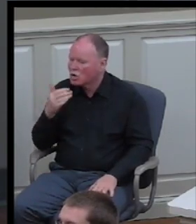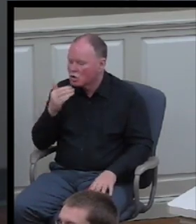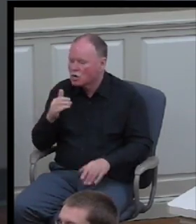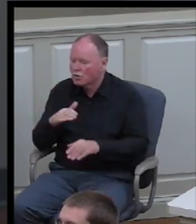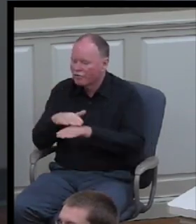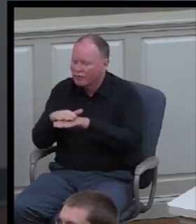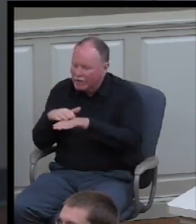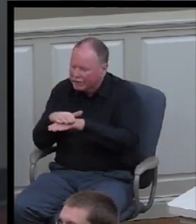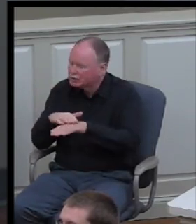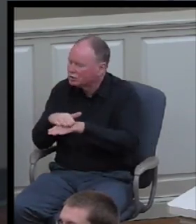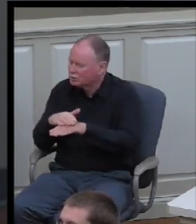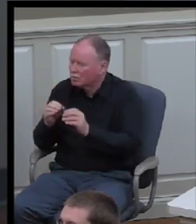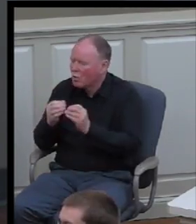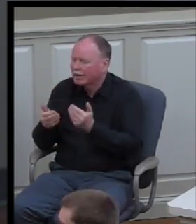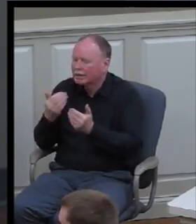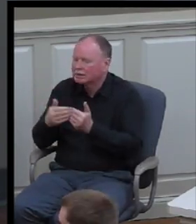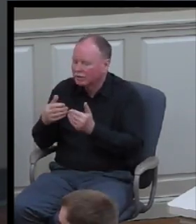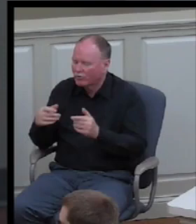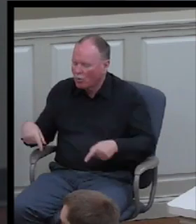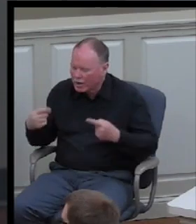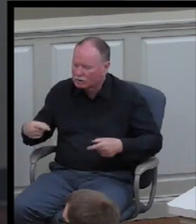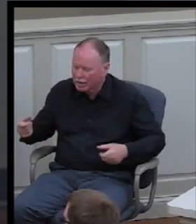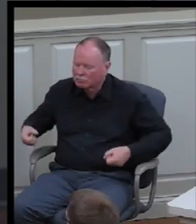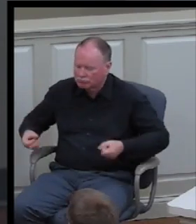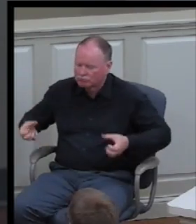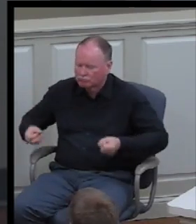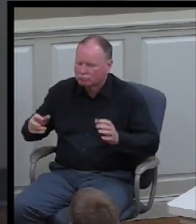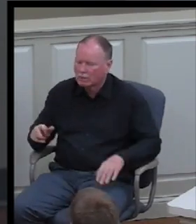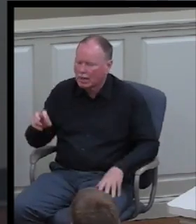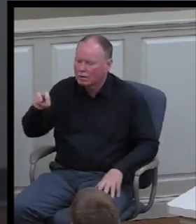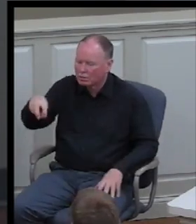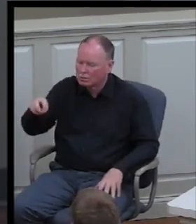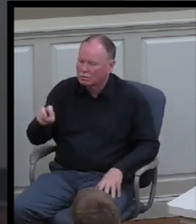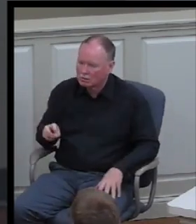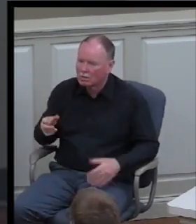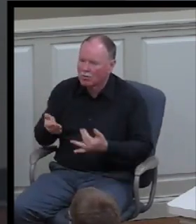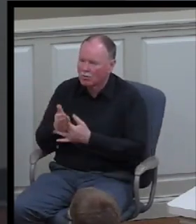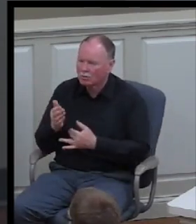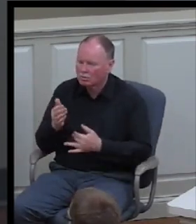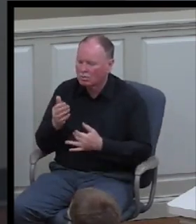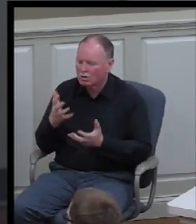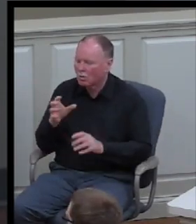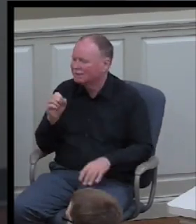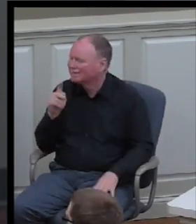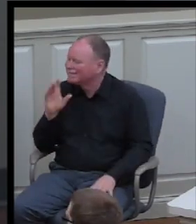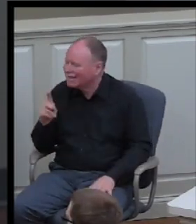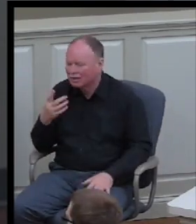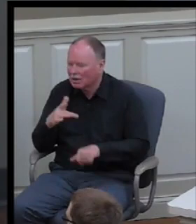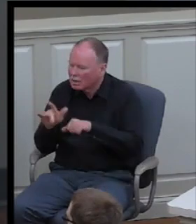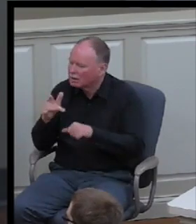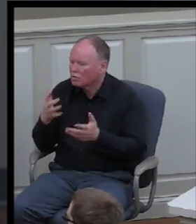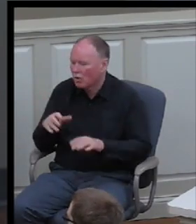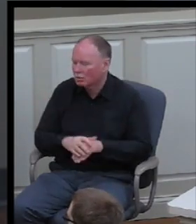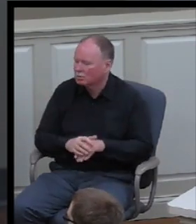it a little bit easier for wheelchair folks to be able to make it in and around that area. It won't be as slick as some of the